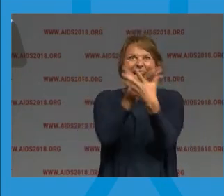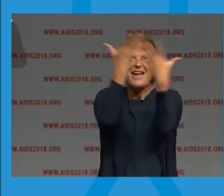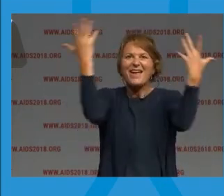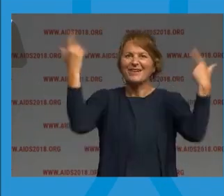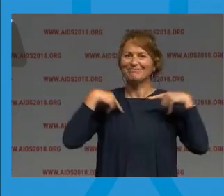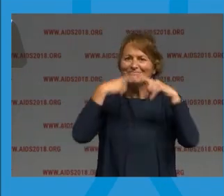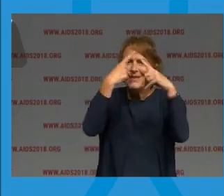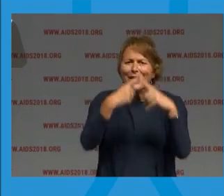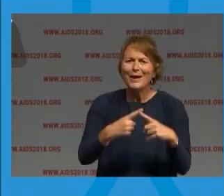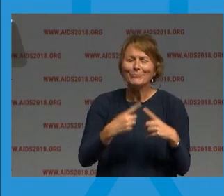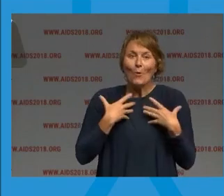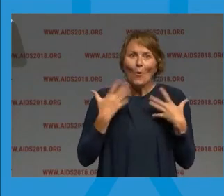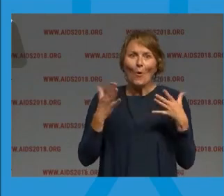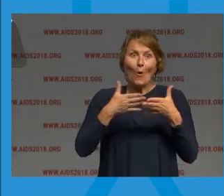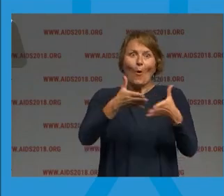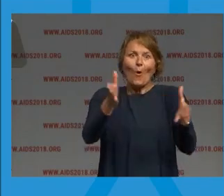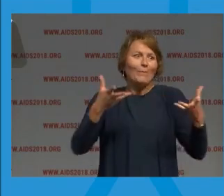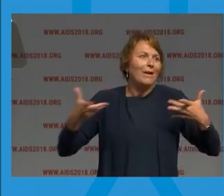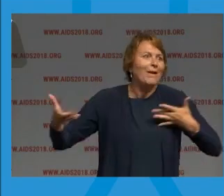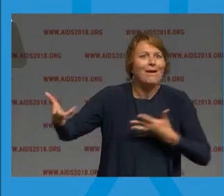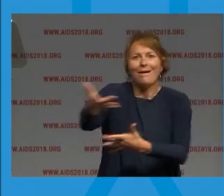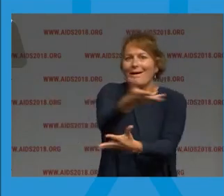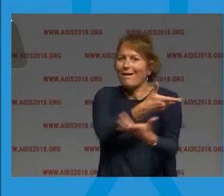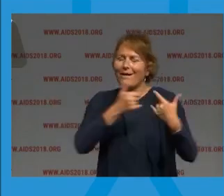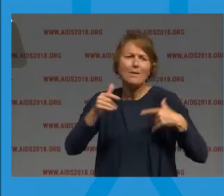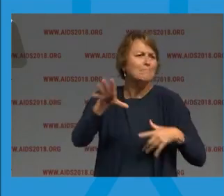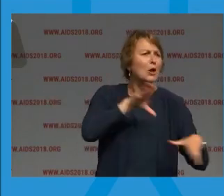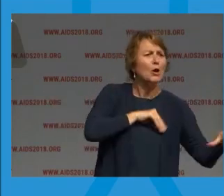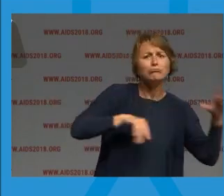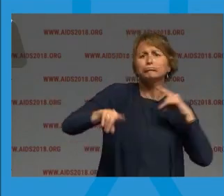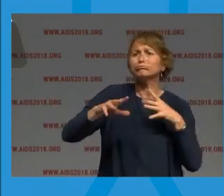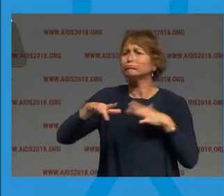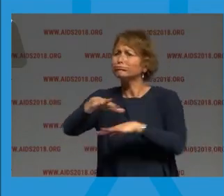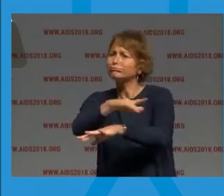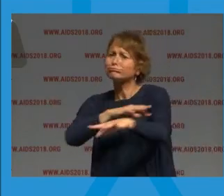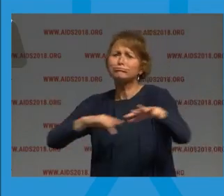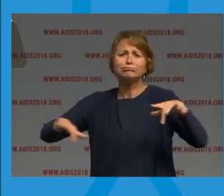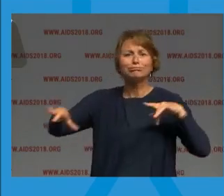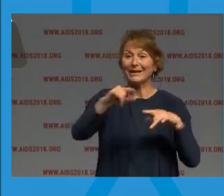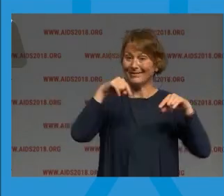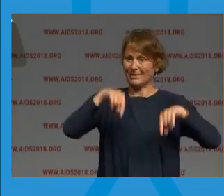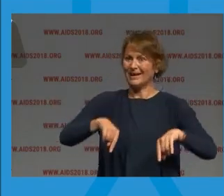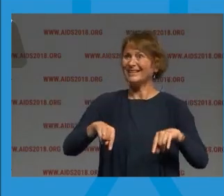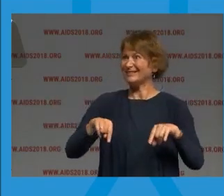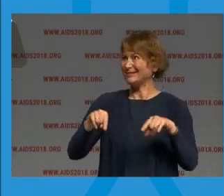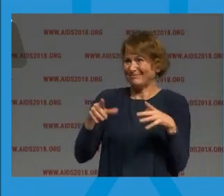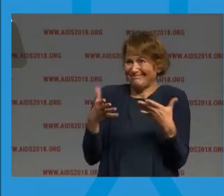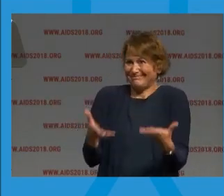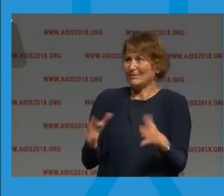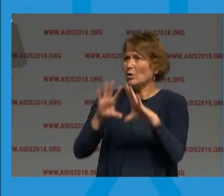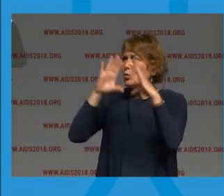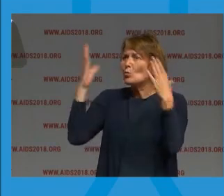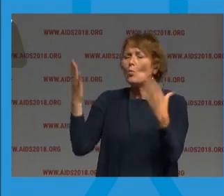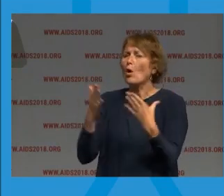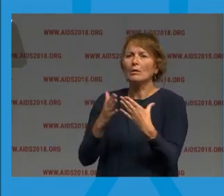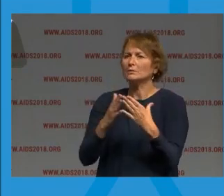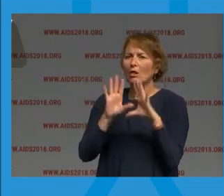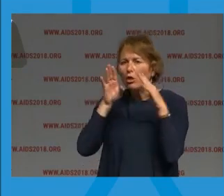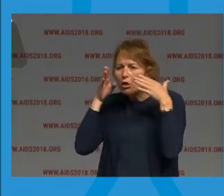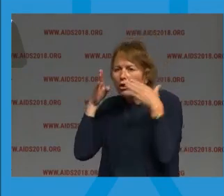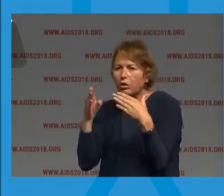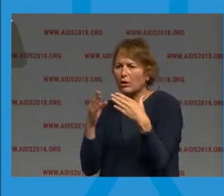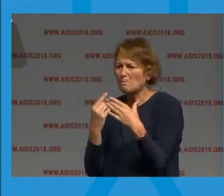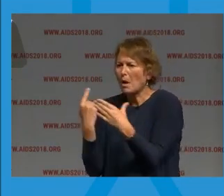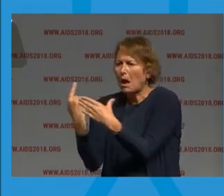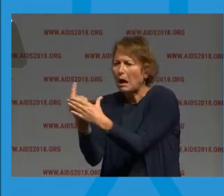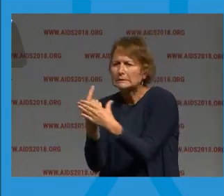beacon of openness and acceptance in a world that more and more feels consumed by